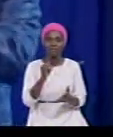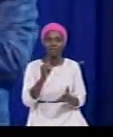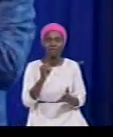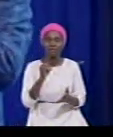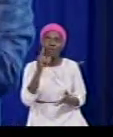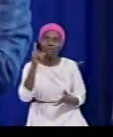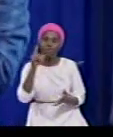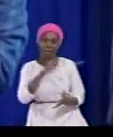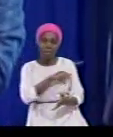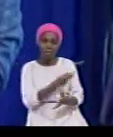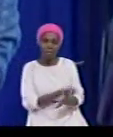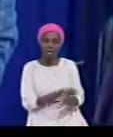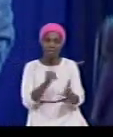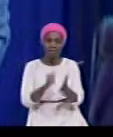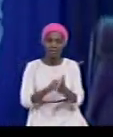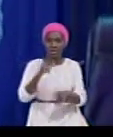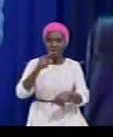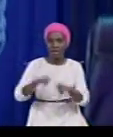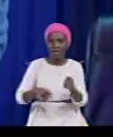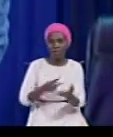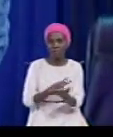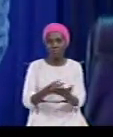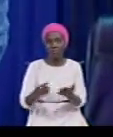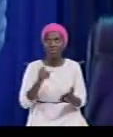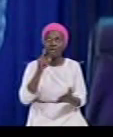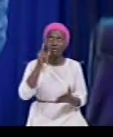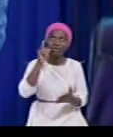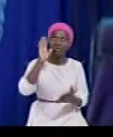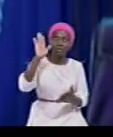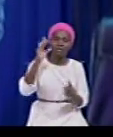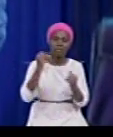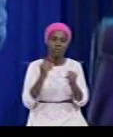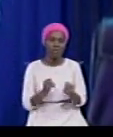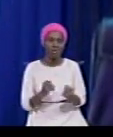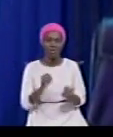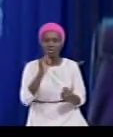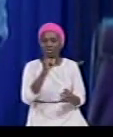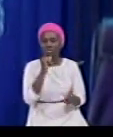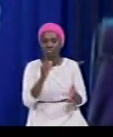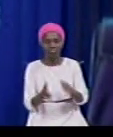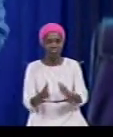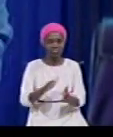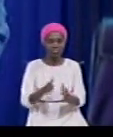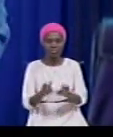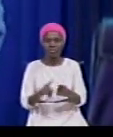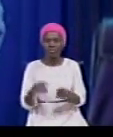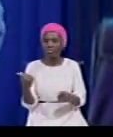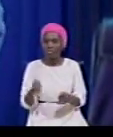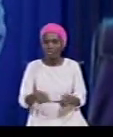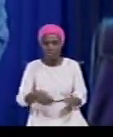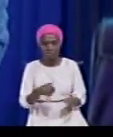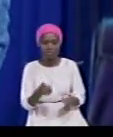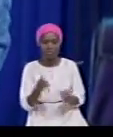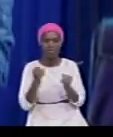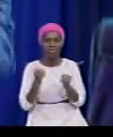fail, and his power is not comparable to any other power below,